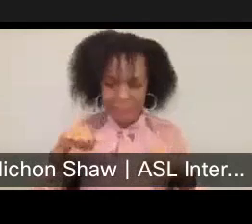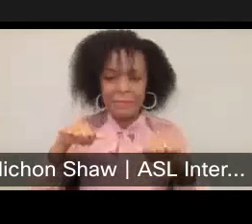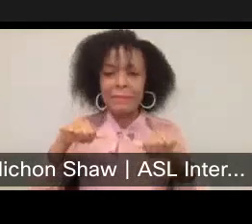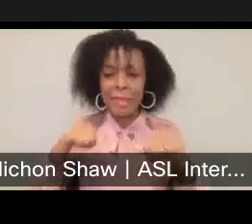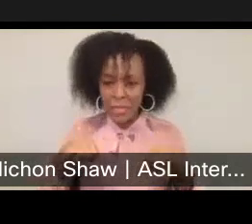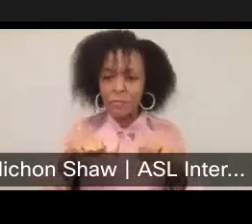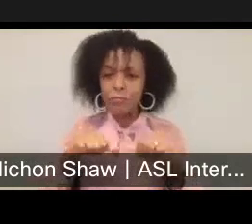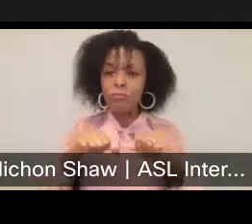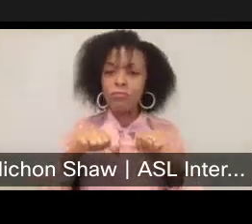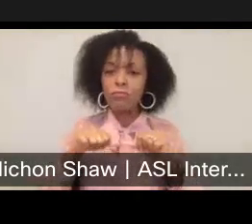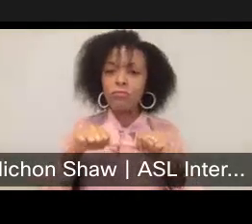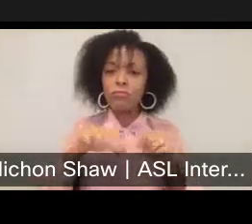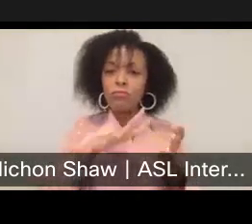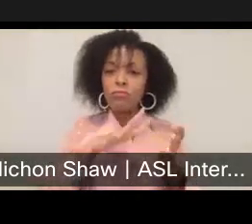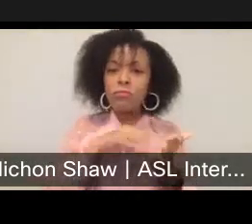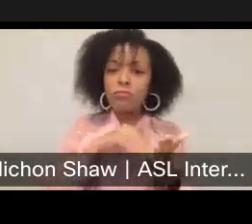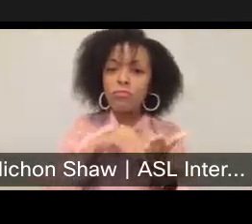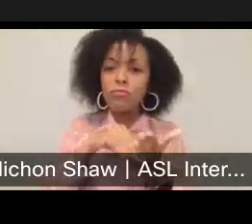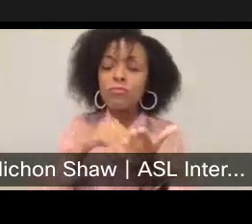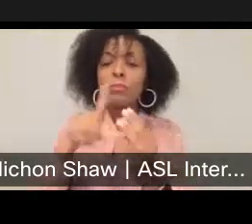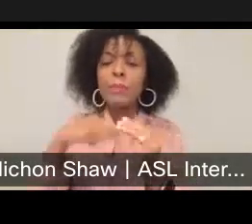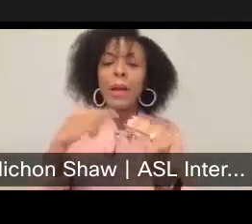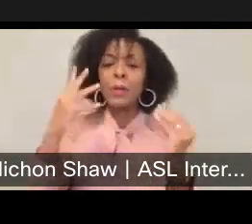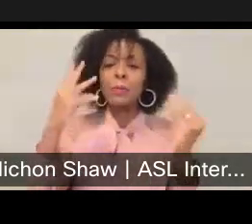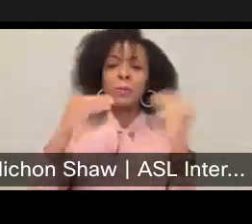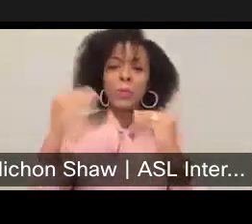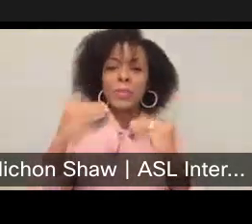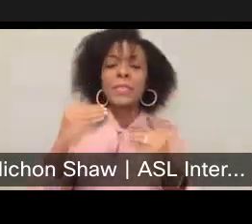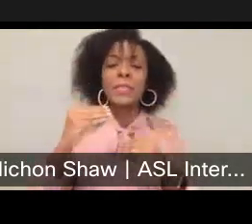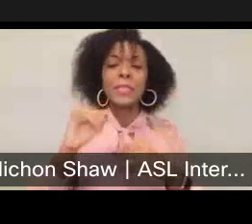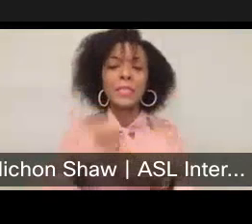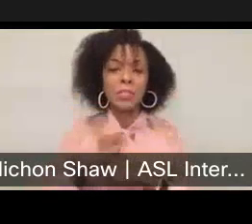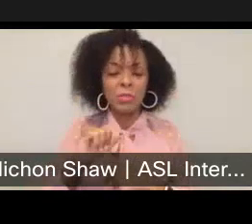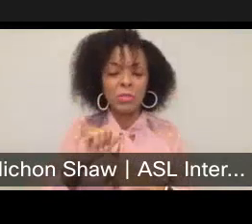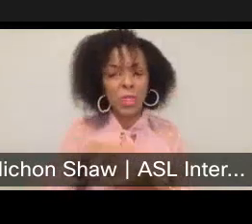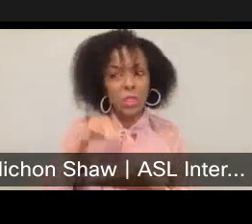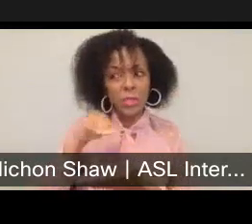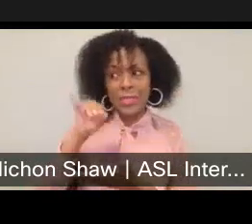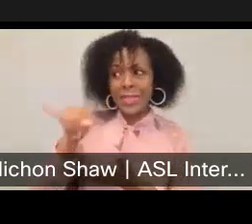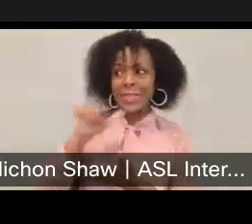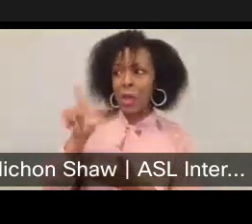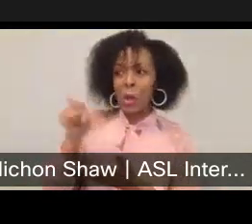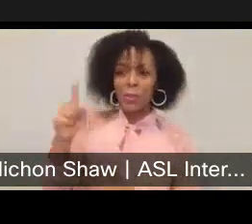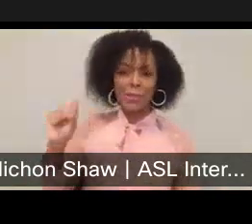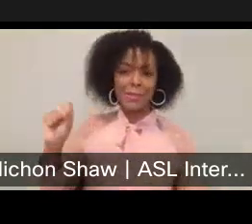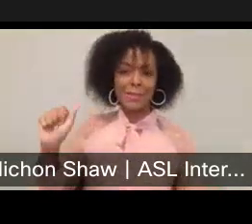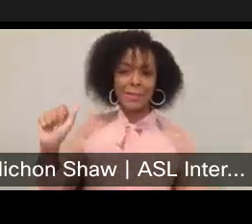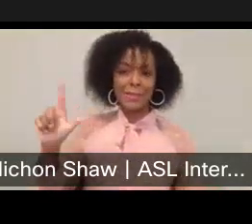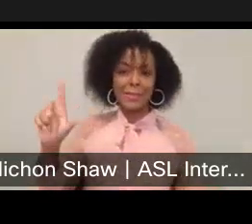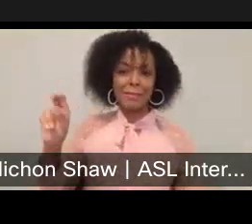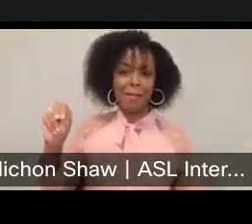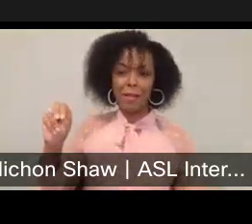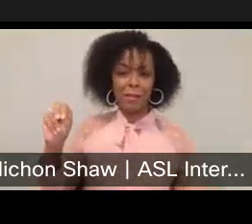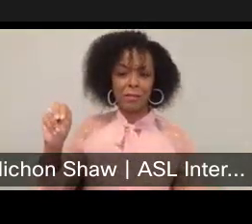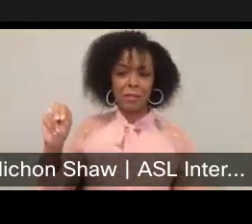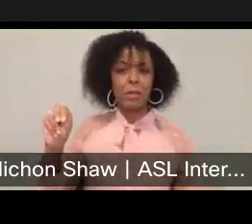the beauty industry. I learned that that beauty salon was more than just a beauty salon. It was a train. It was an area for people to train. It was